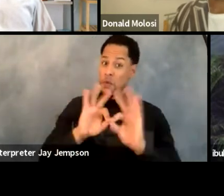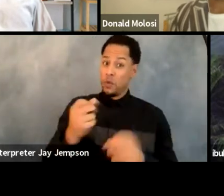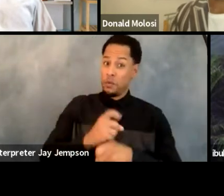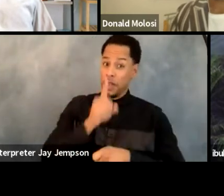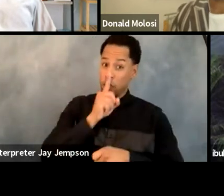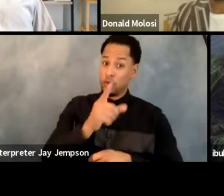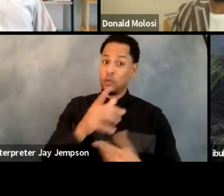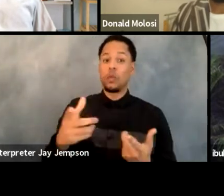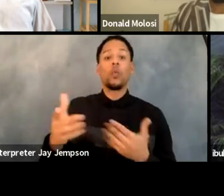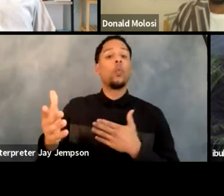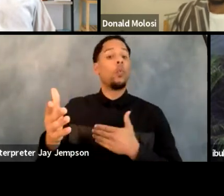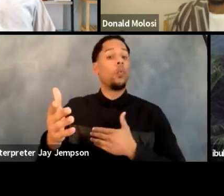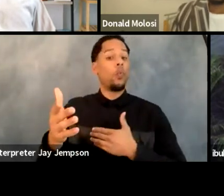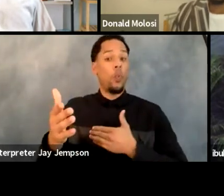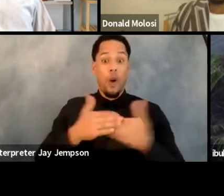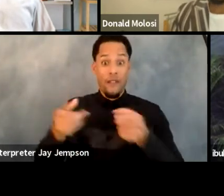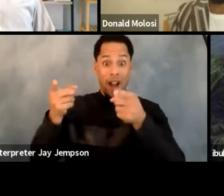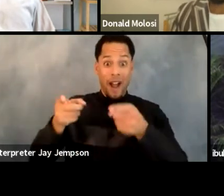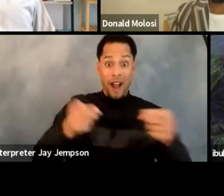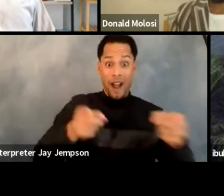somewhere else. So